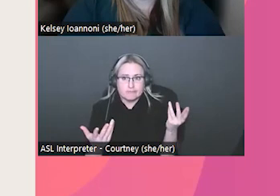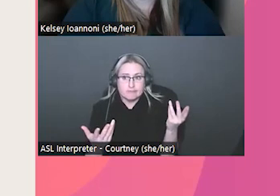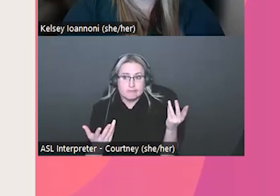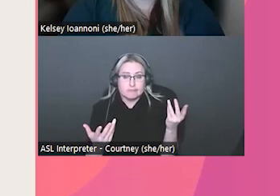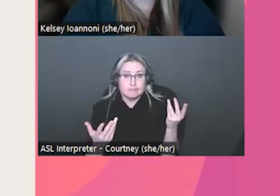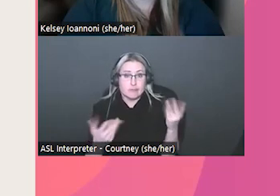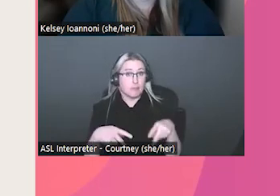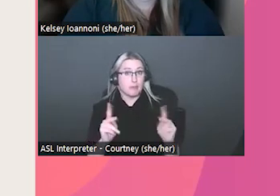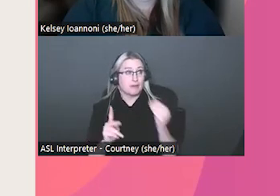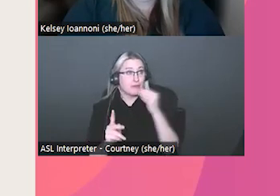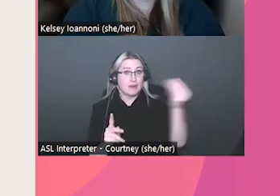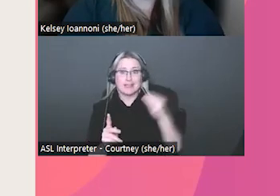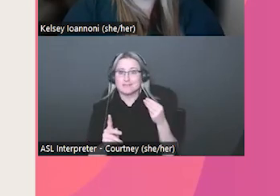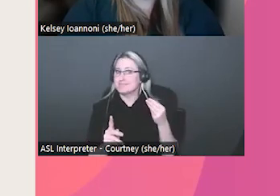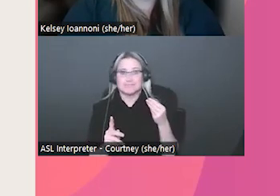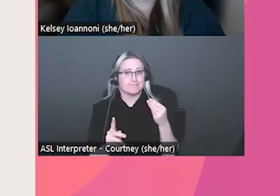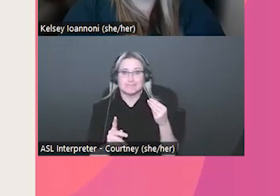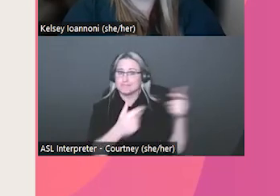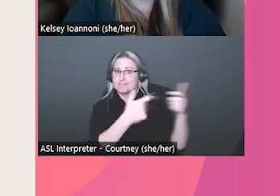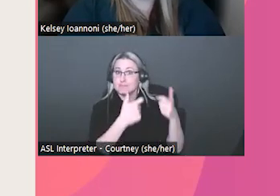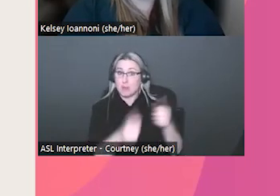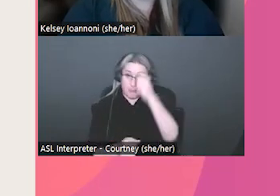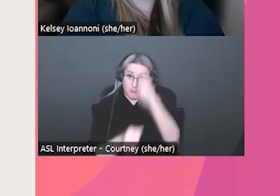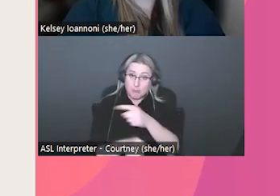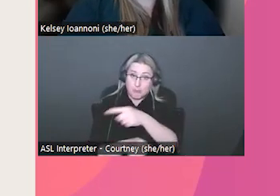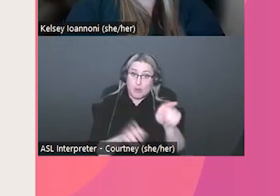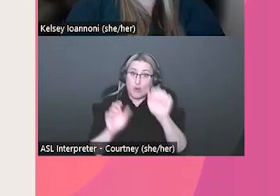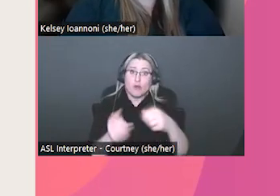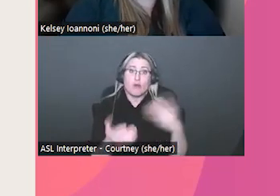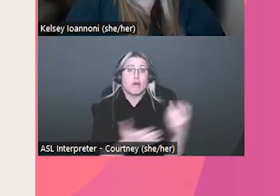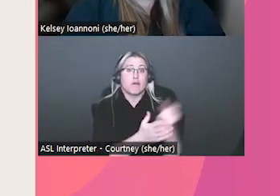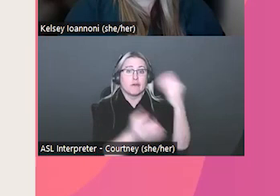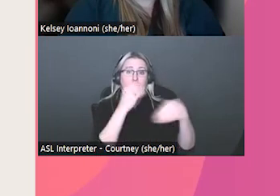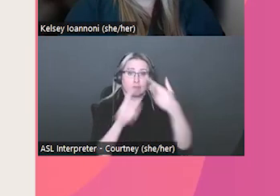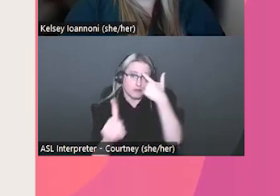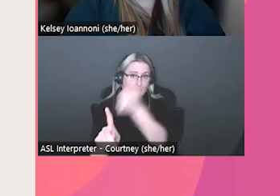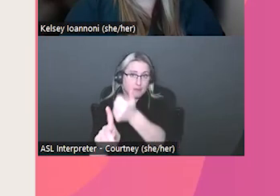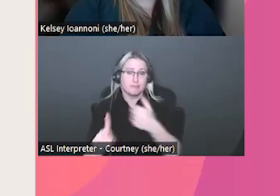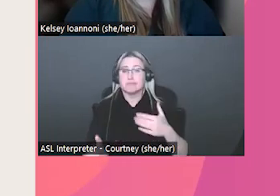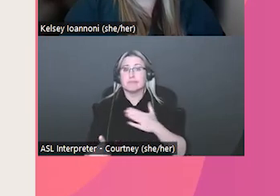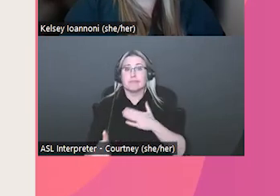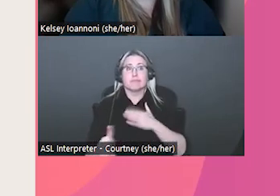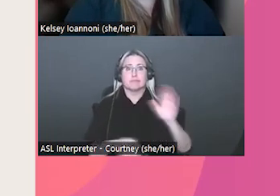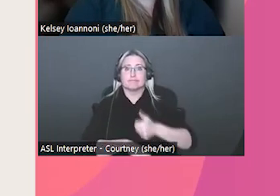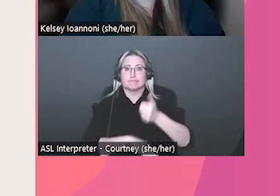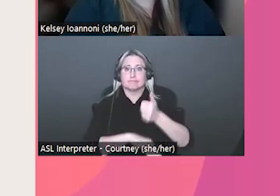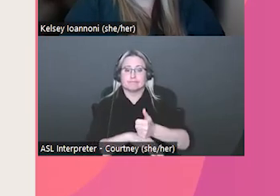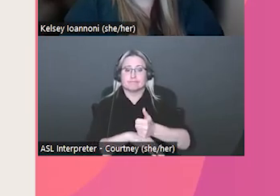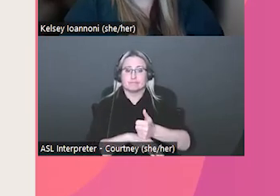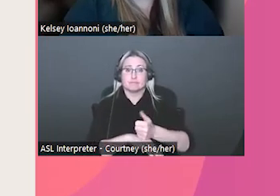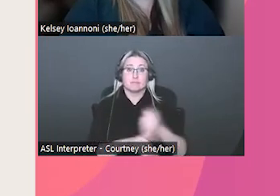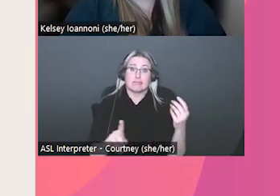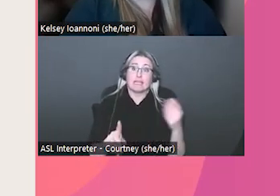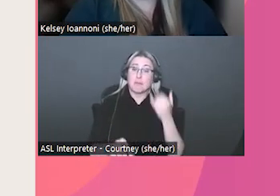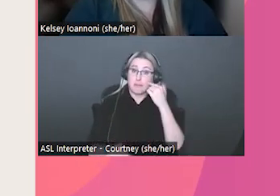food because my mom didn't allow me. My brothers were allowed to go and grab snacks or whatever, but mine would be arranged. She used to give them dessert